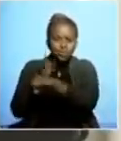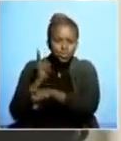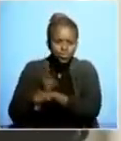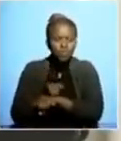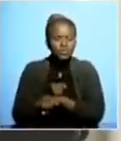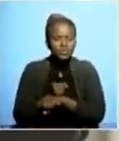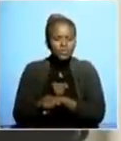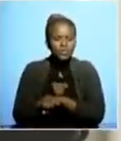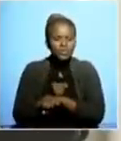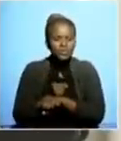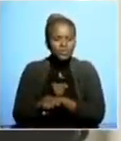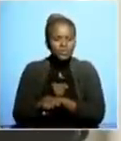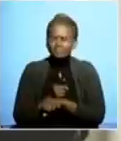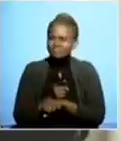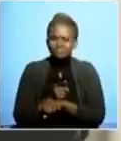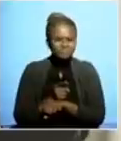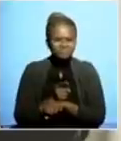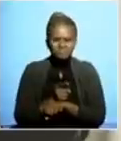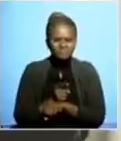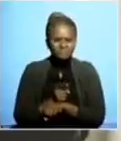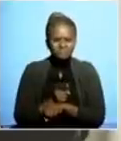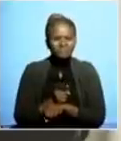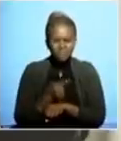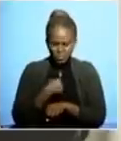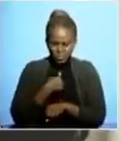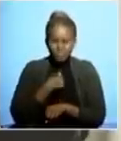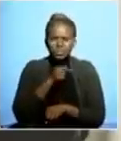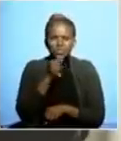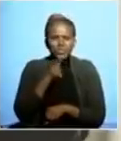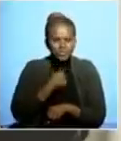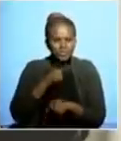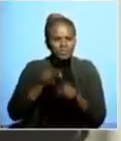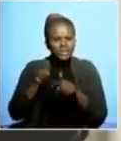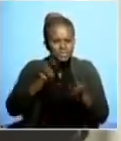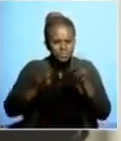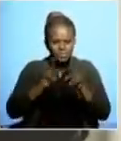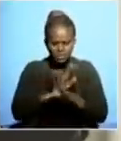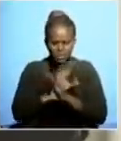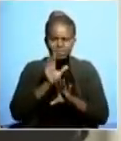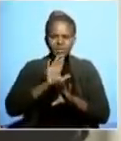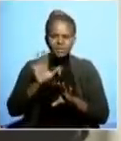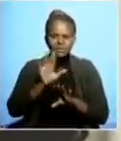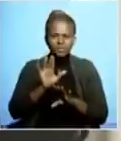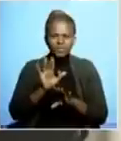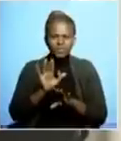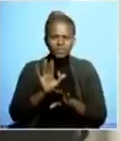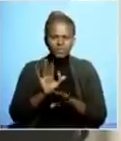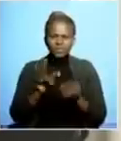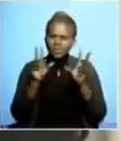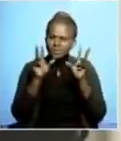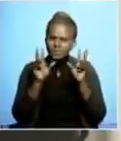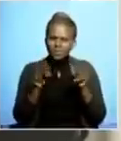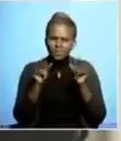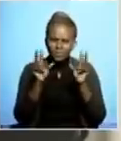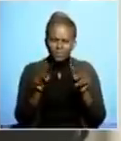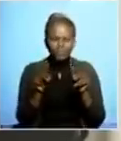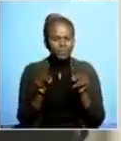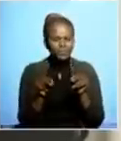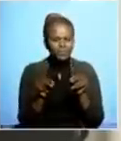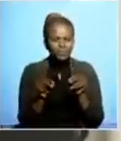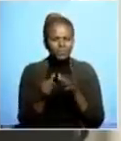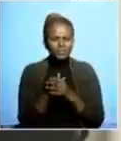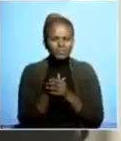government, it's not me you are pulling down. You are pulling down the people of Zambia. Absolute no iota of fear at all.